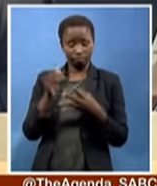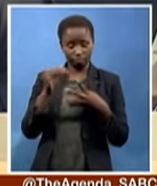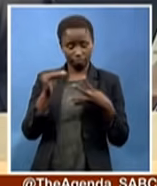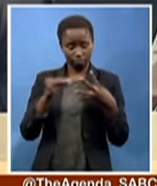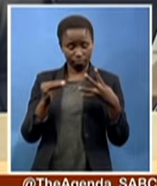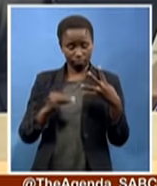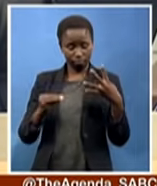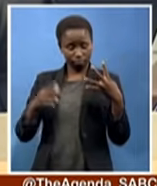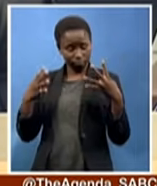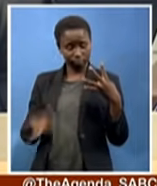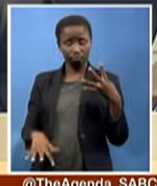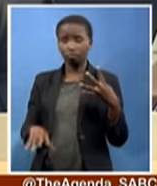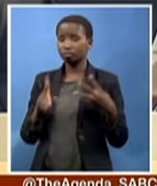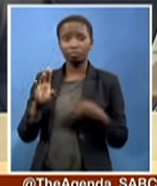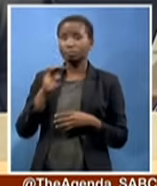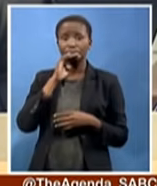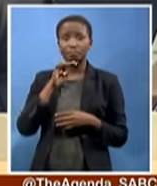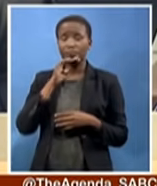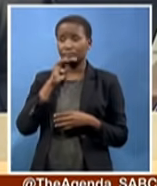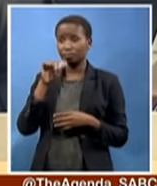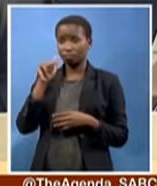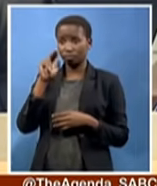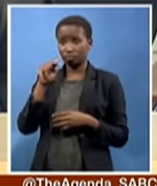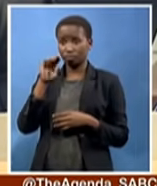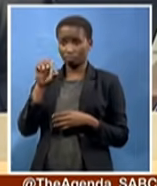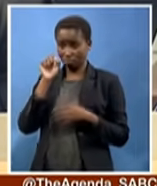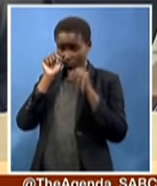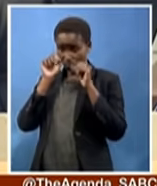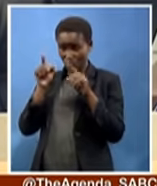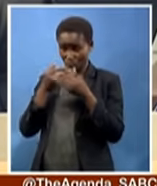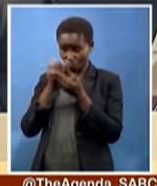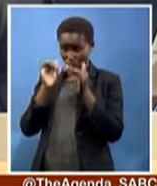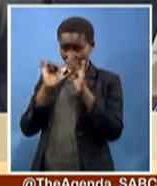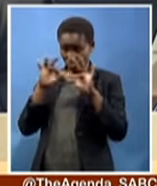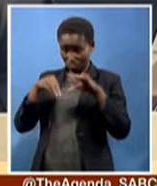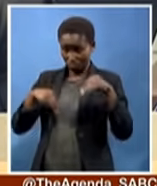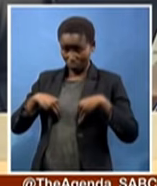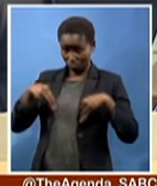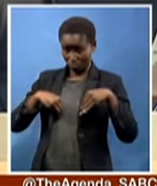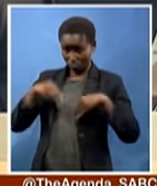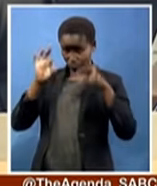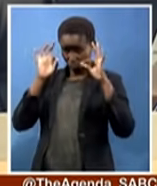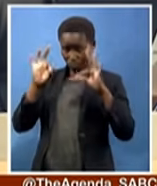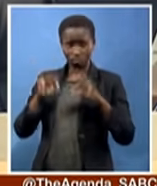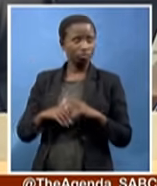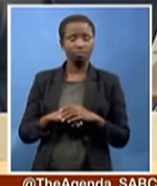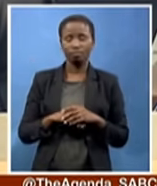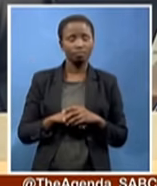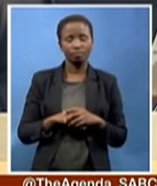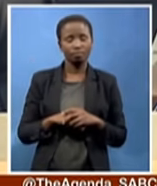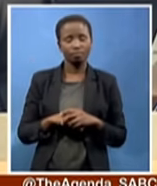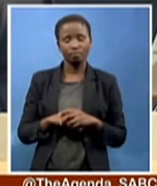itself corrupt or uniquely affected by corruption. There are other institutions